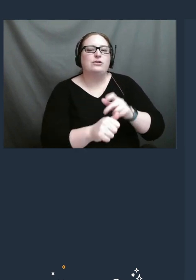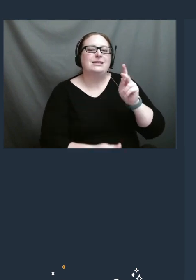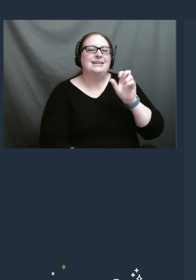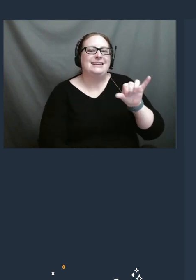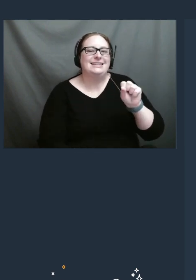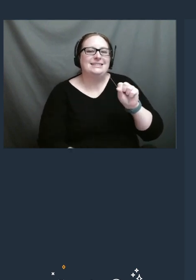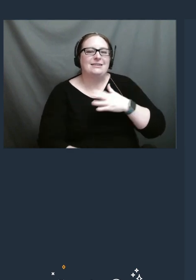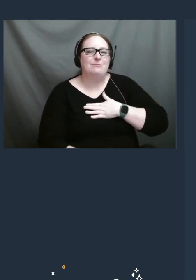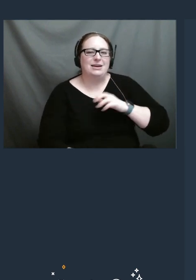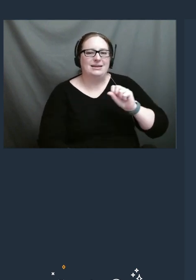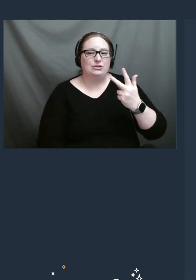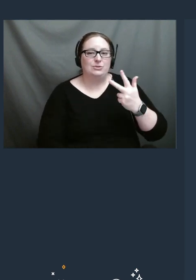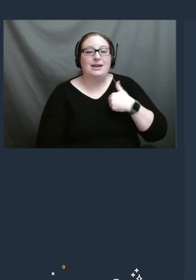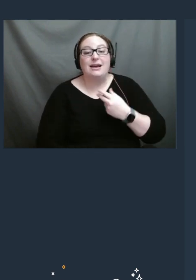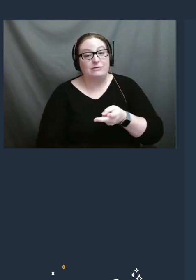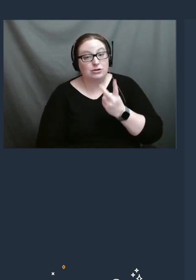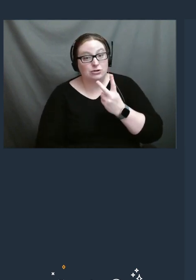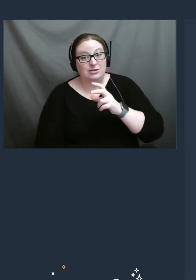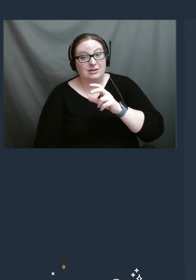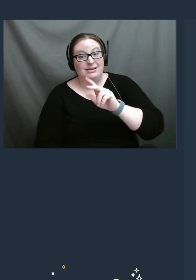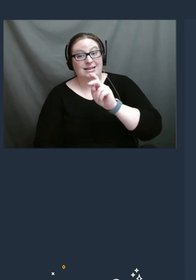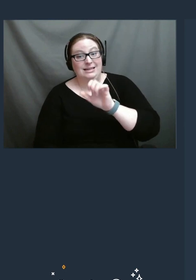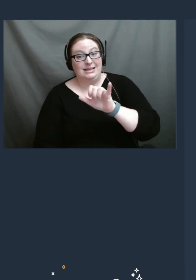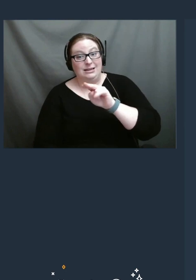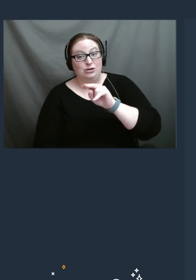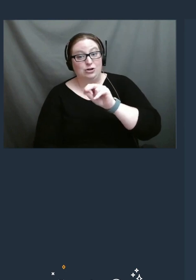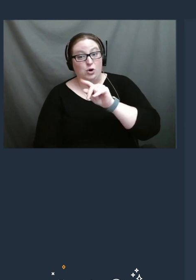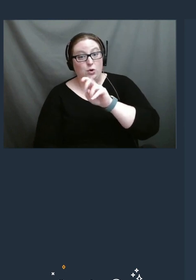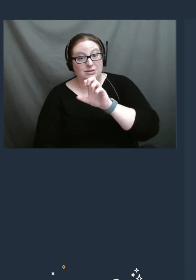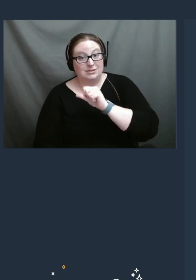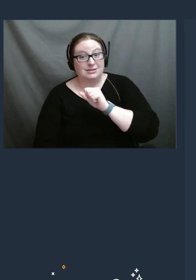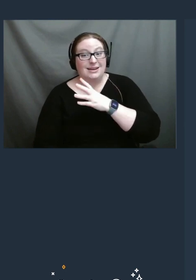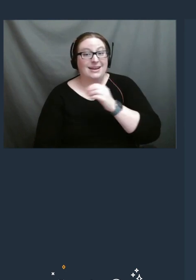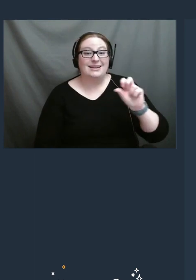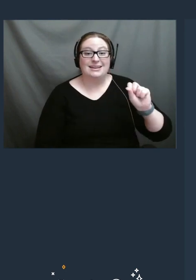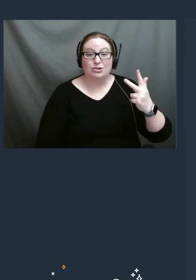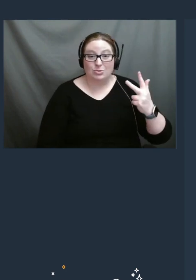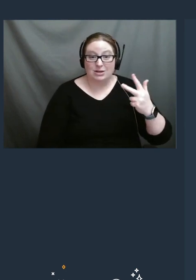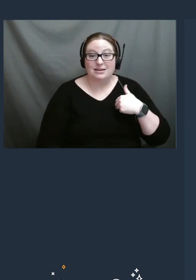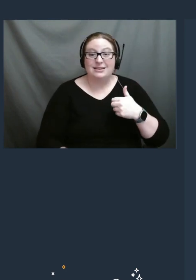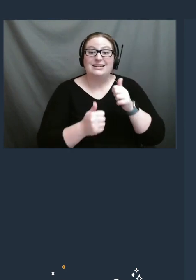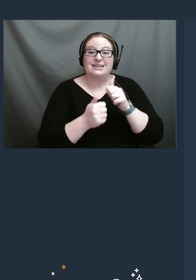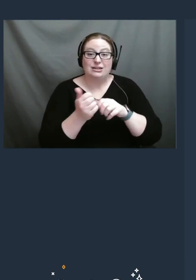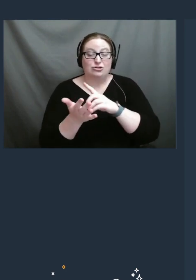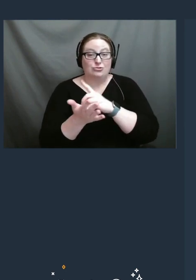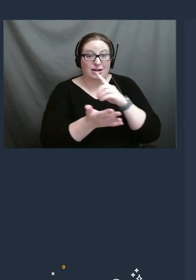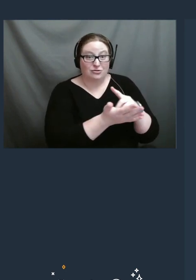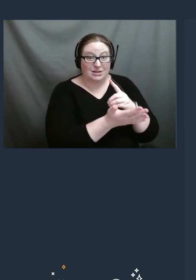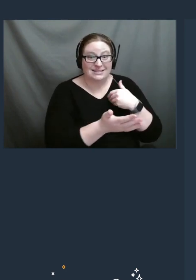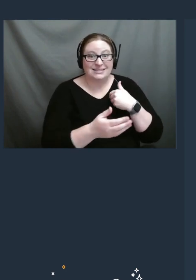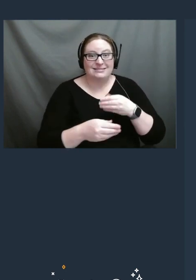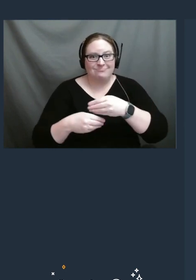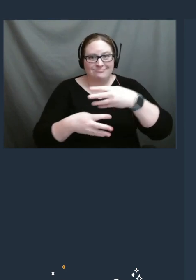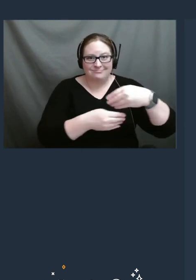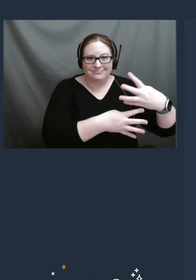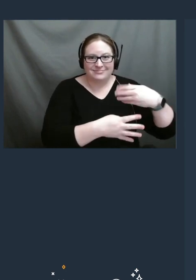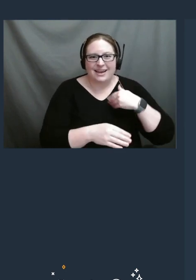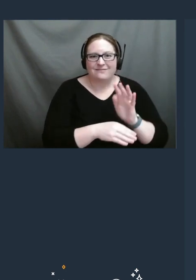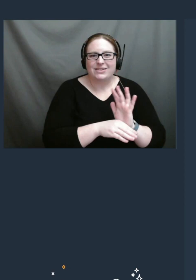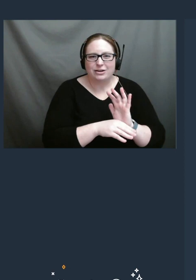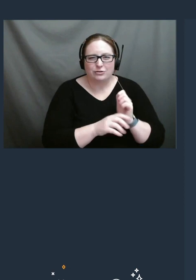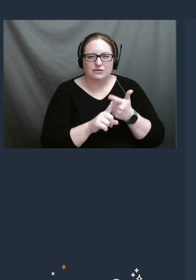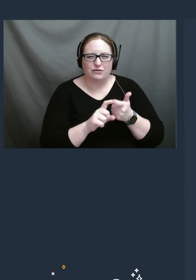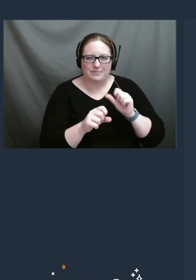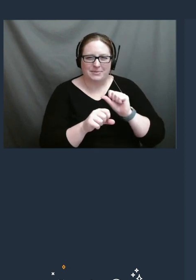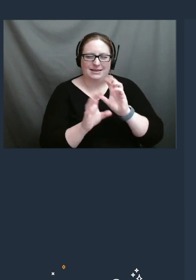two directories called Keynotes and S3. And within each of those directories, I have some of the videos from the sessions. All